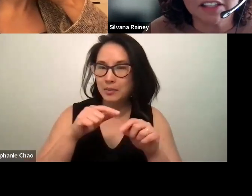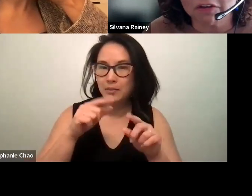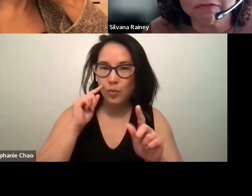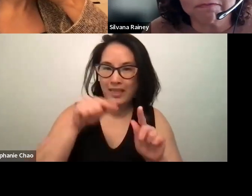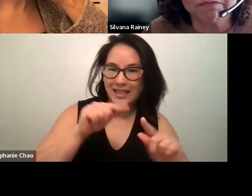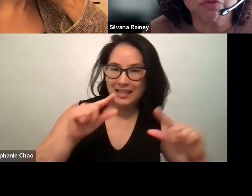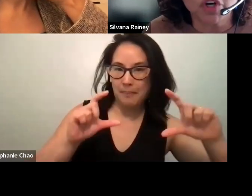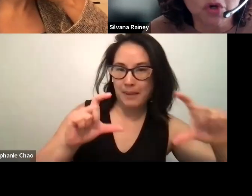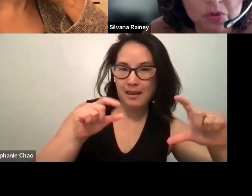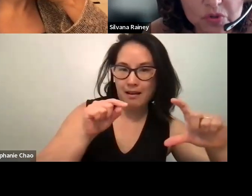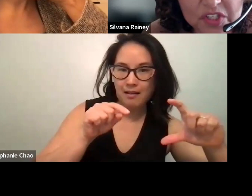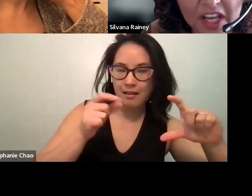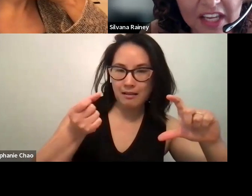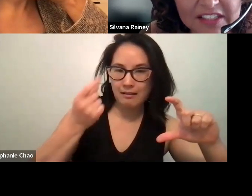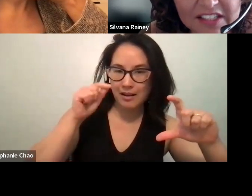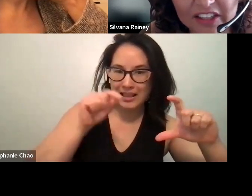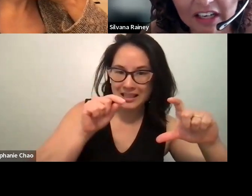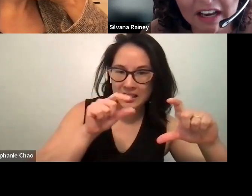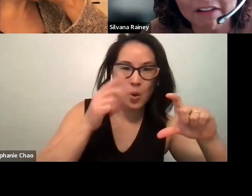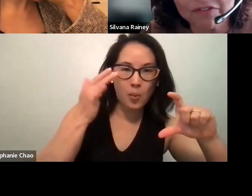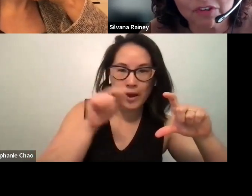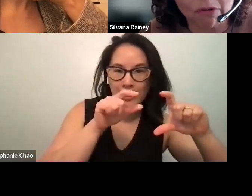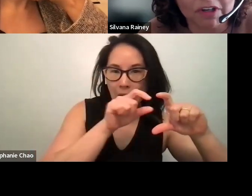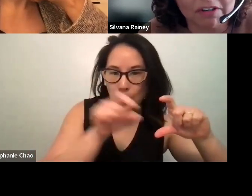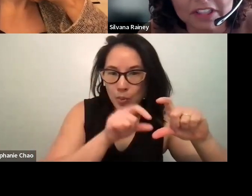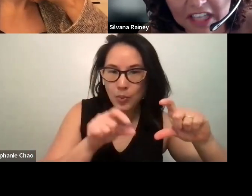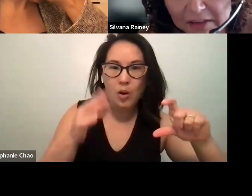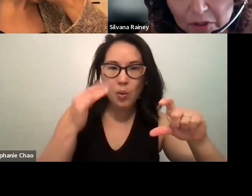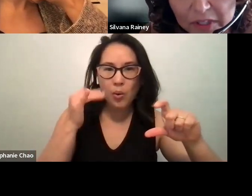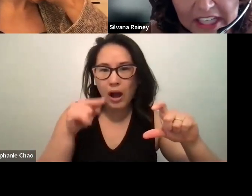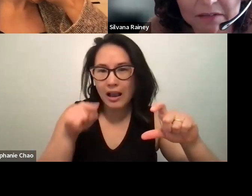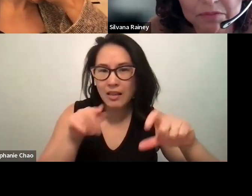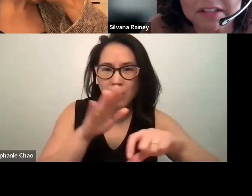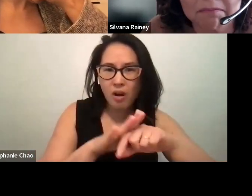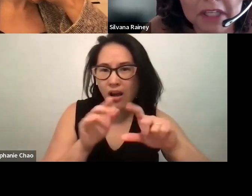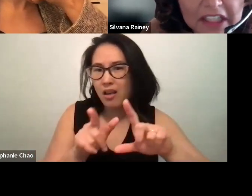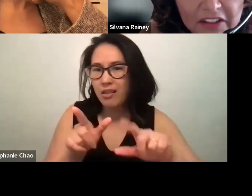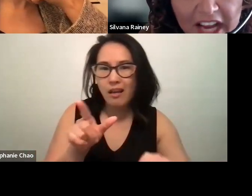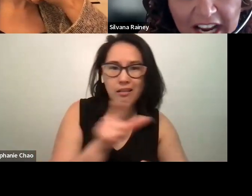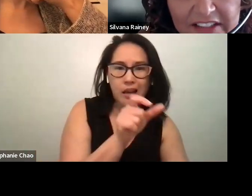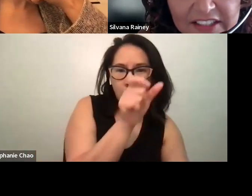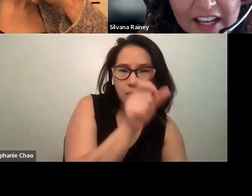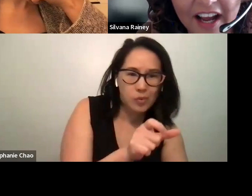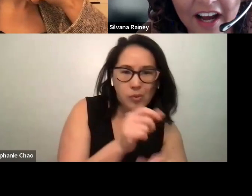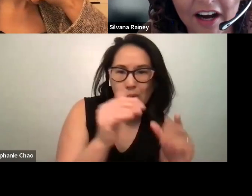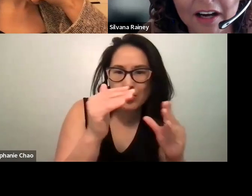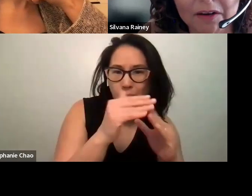this, you know, rose, it's on the left corner of the table. It got to be some meaning on